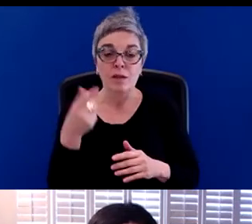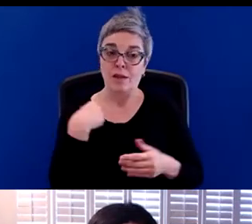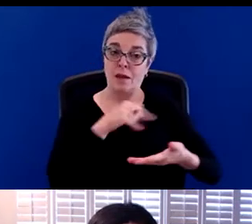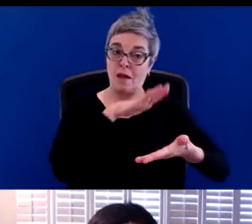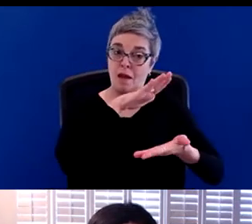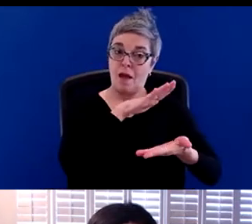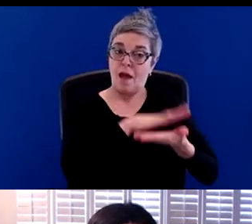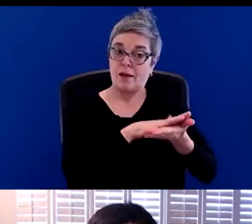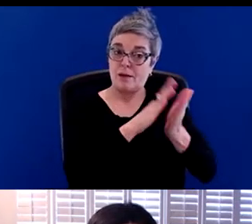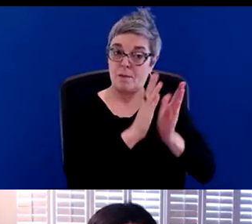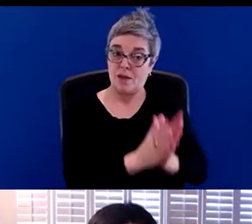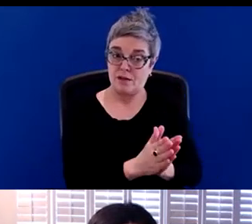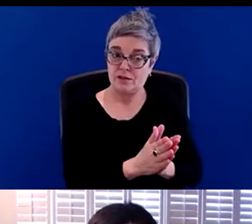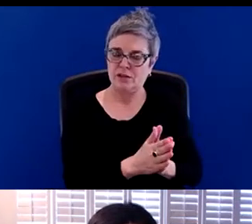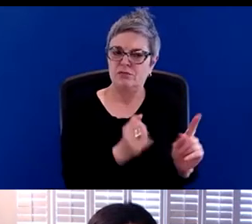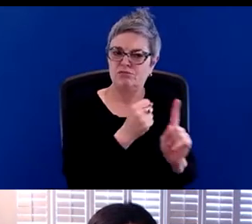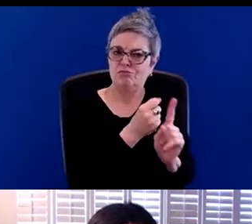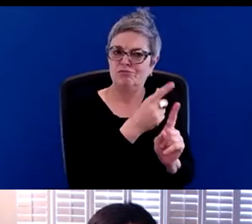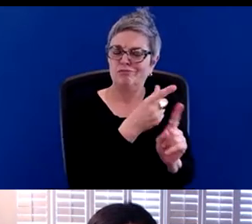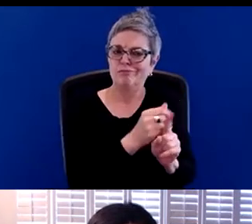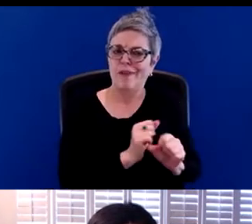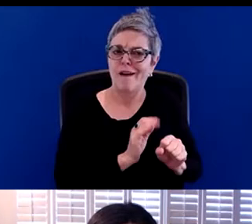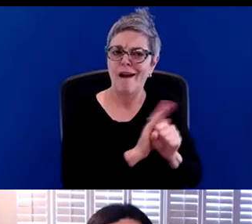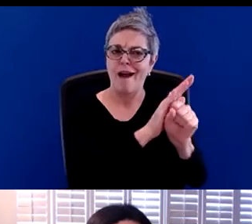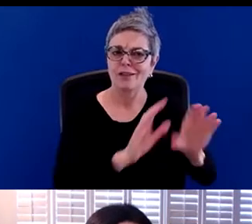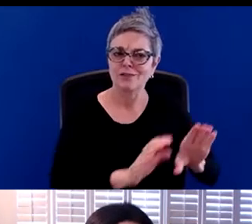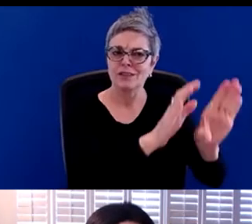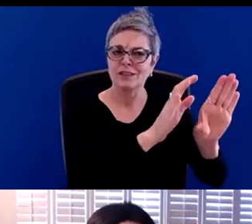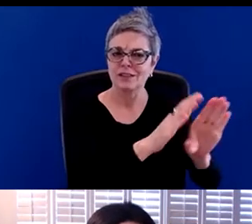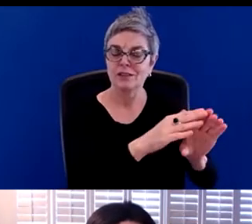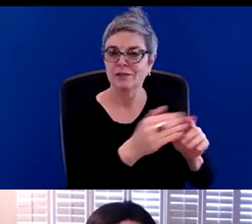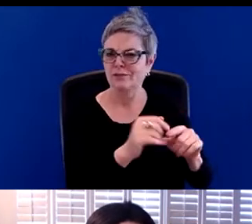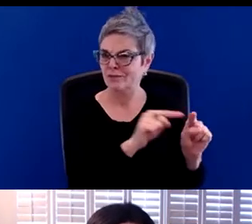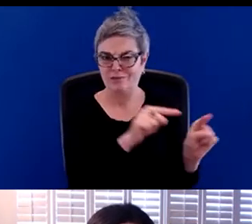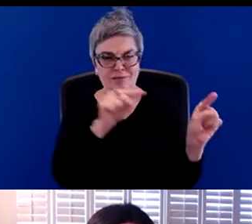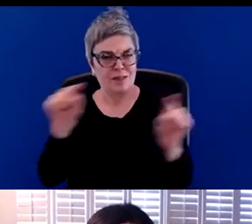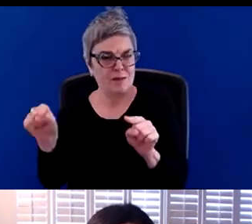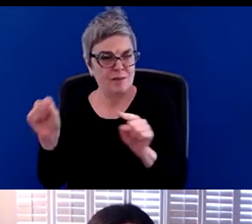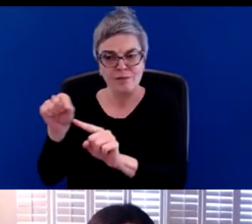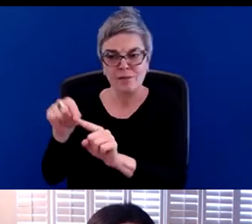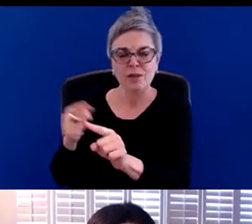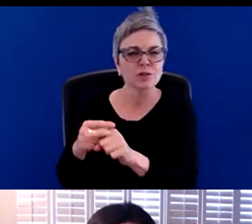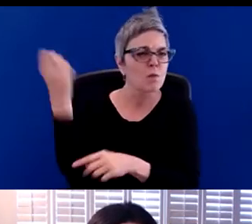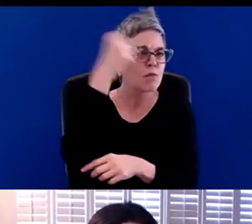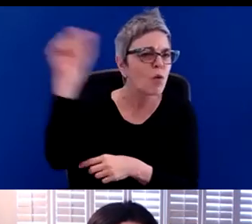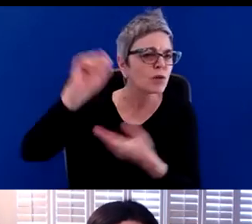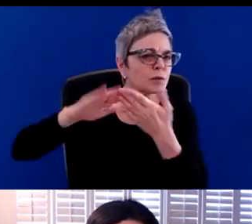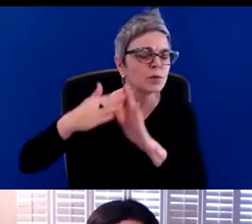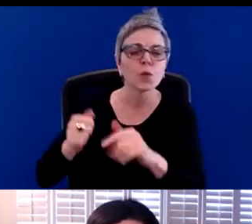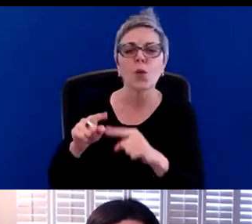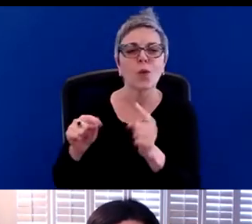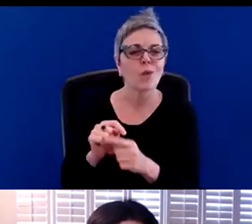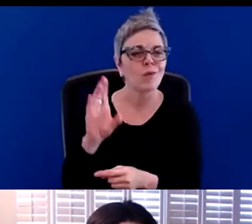as people are on the protest communities and even the labor of the call-out culture,